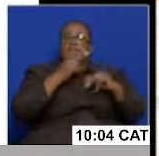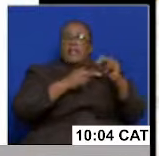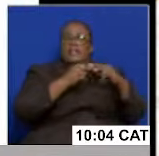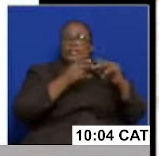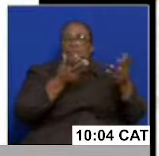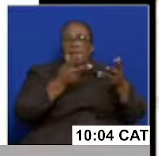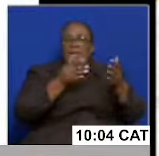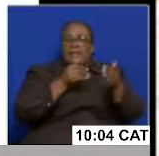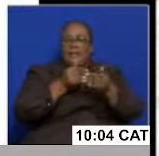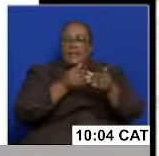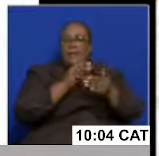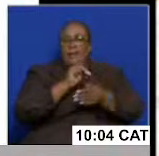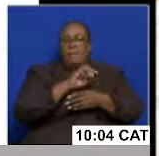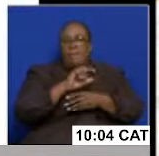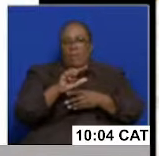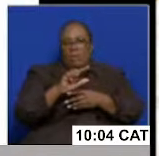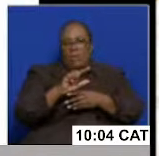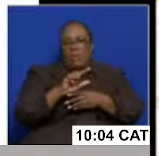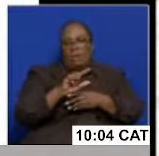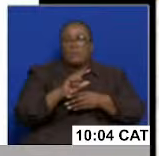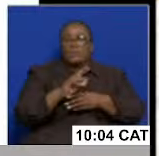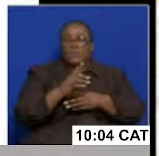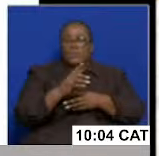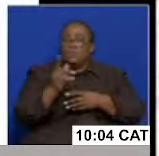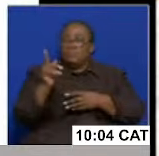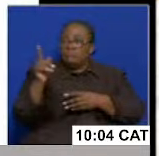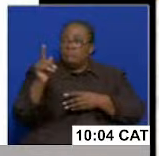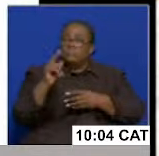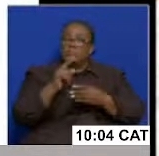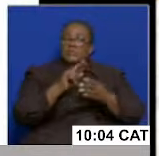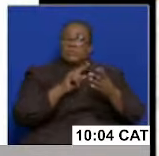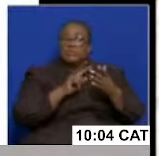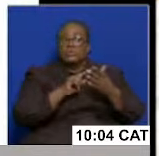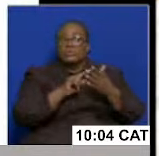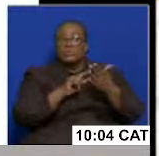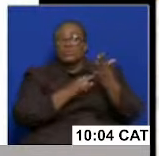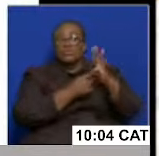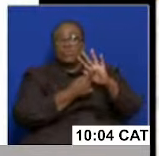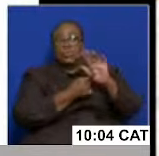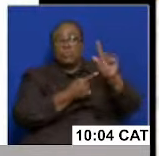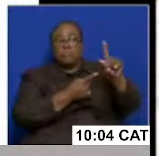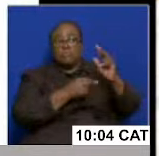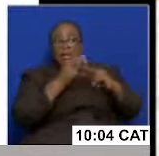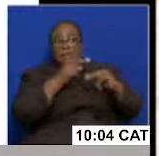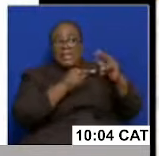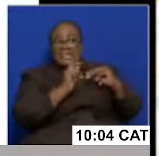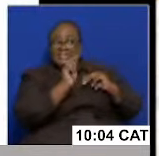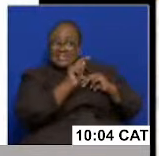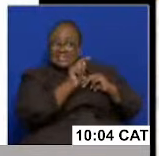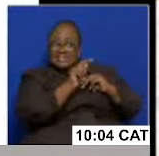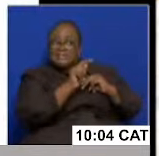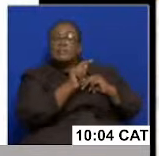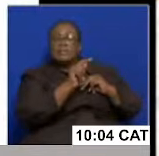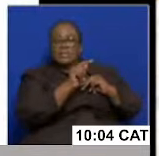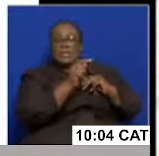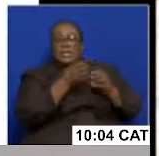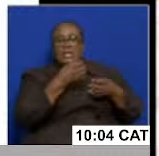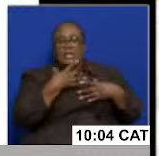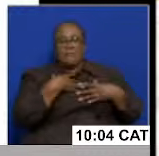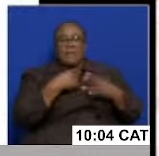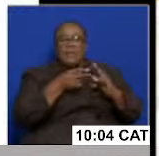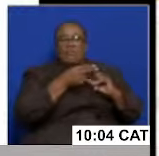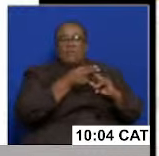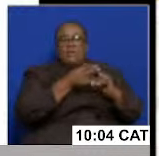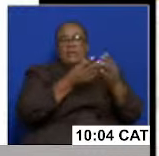kept. Mr. Simon pointed out the block of flats to me and gave me the unit number of the flat where